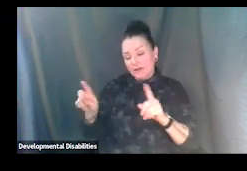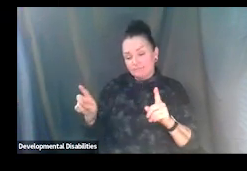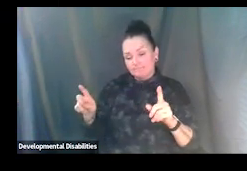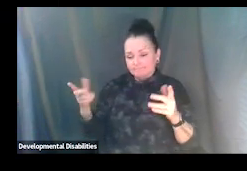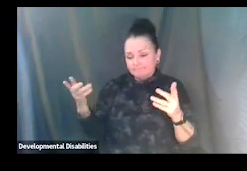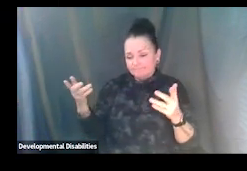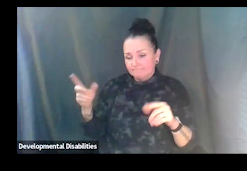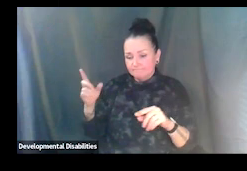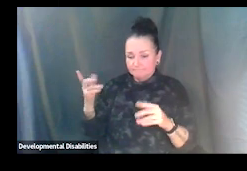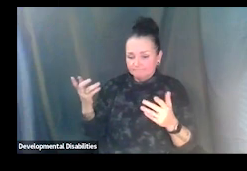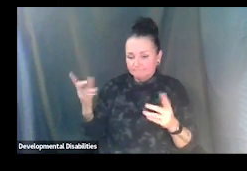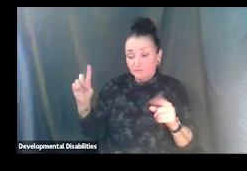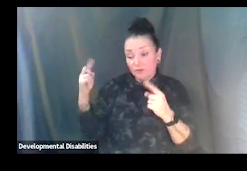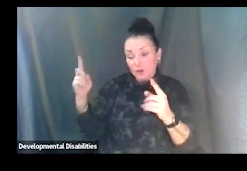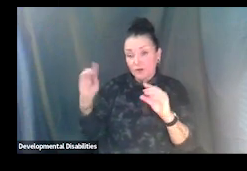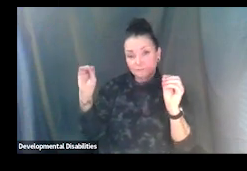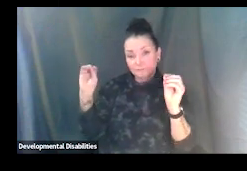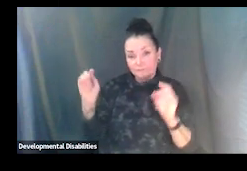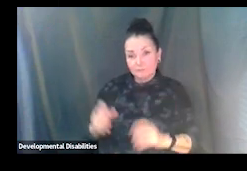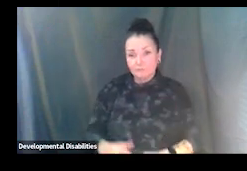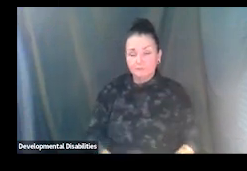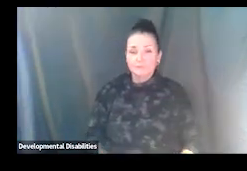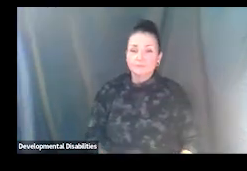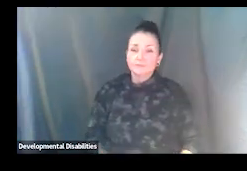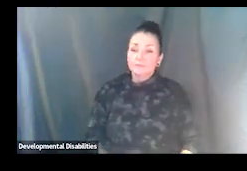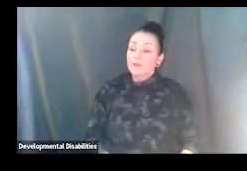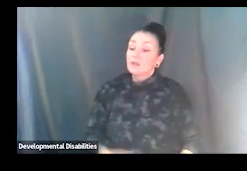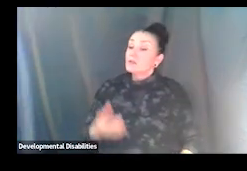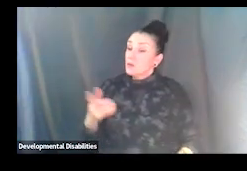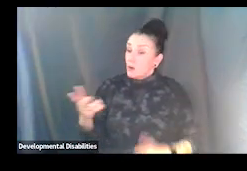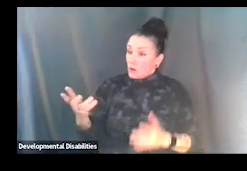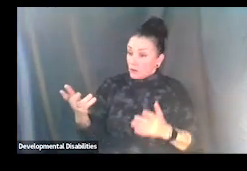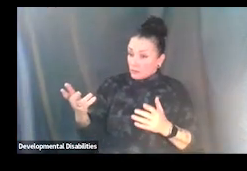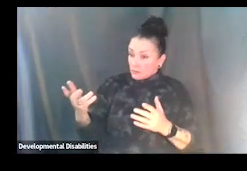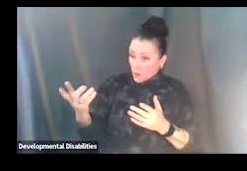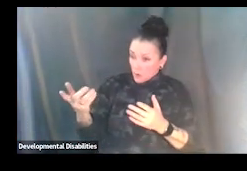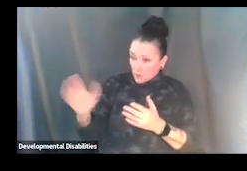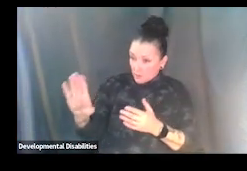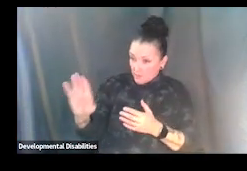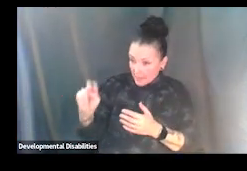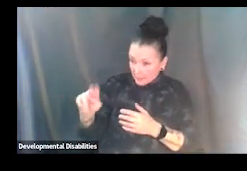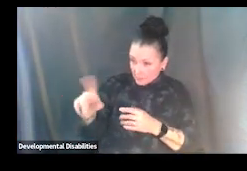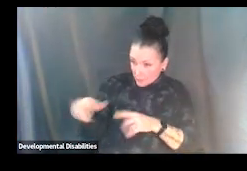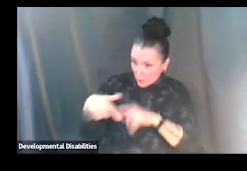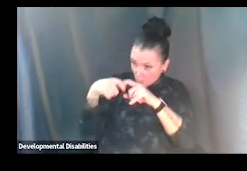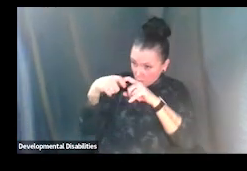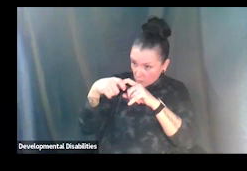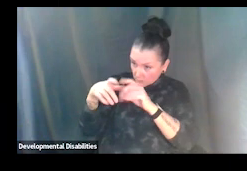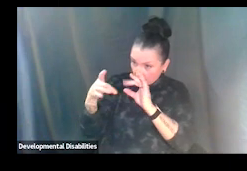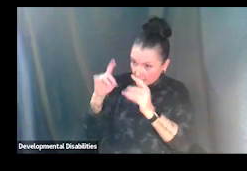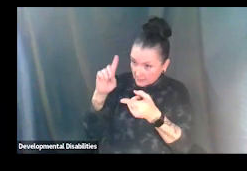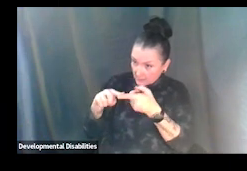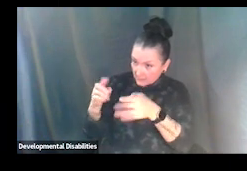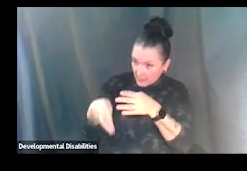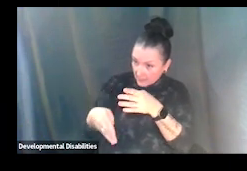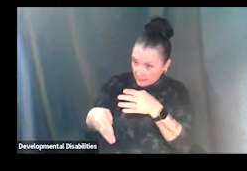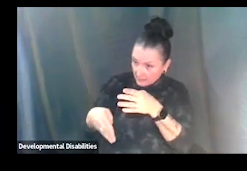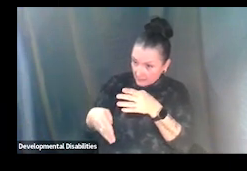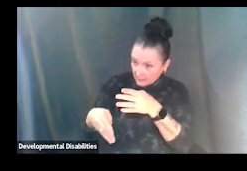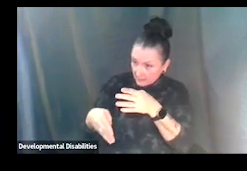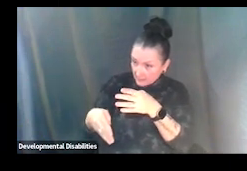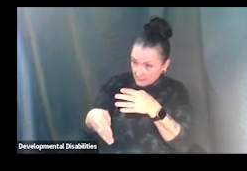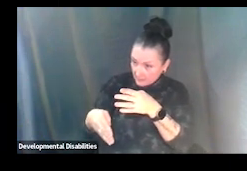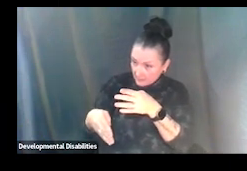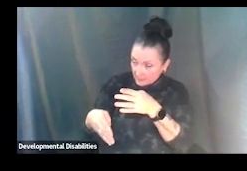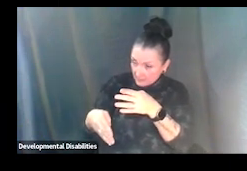Okay. So the other, so the next area really is inattention and hyperactivity. And